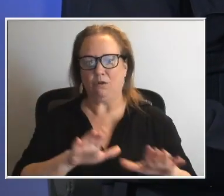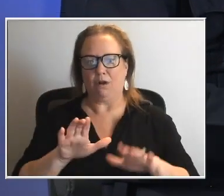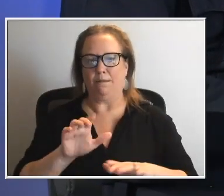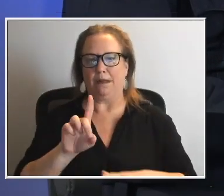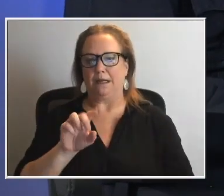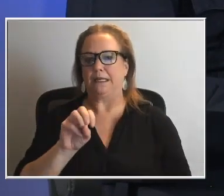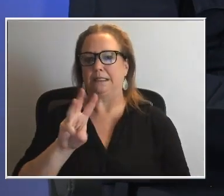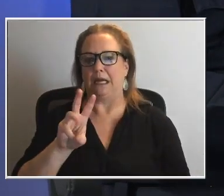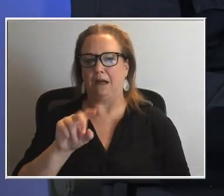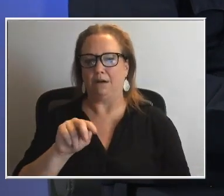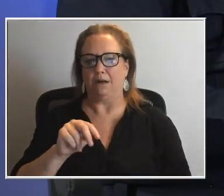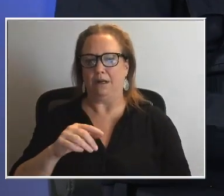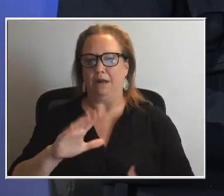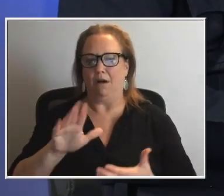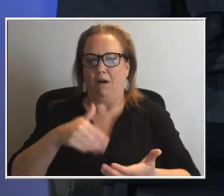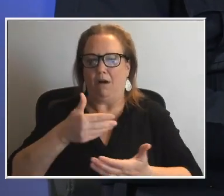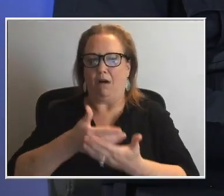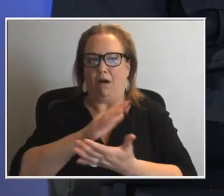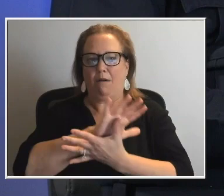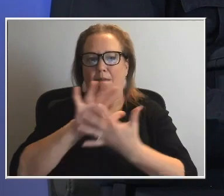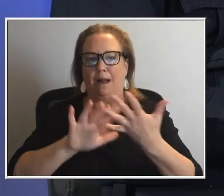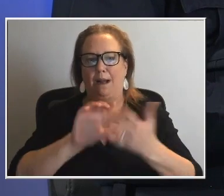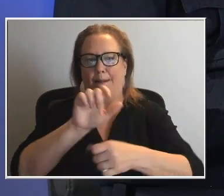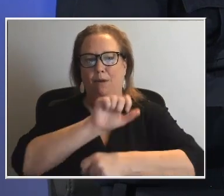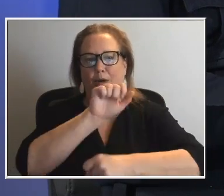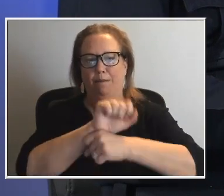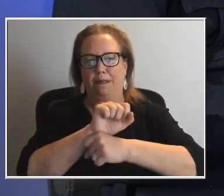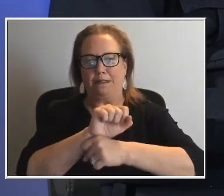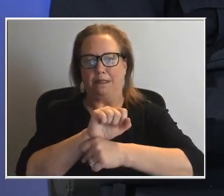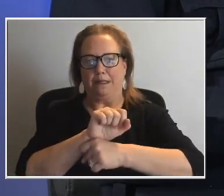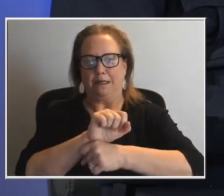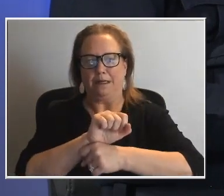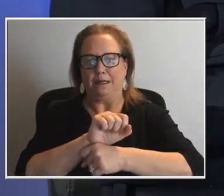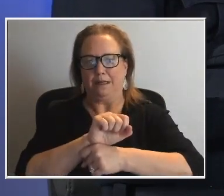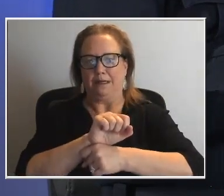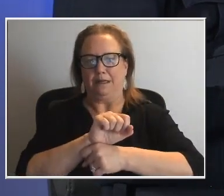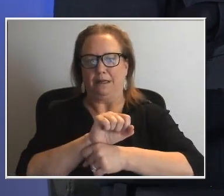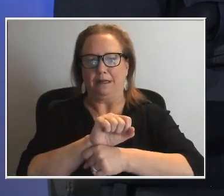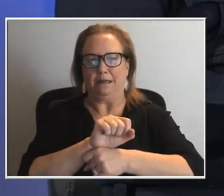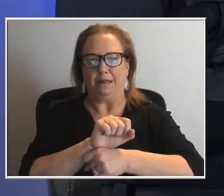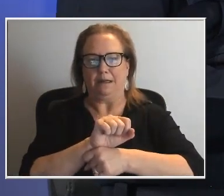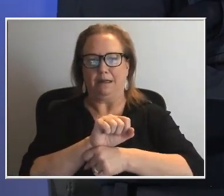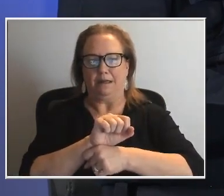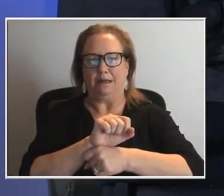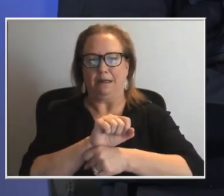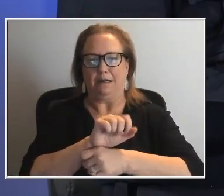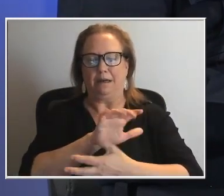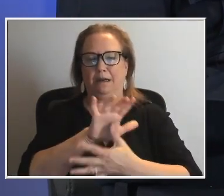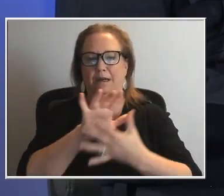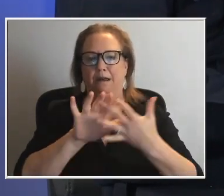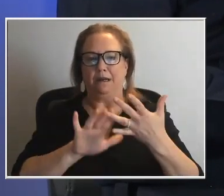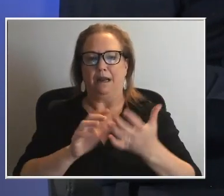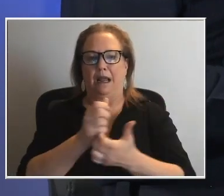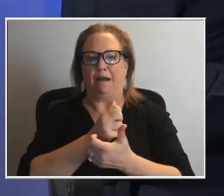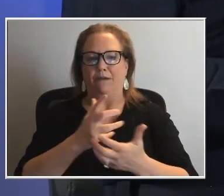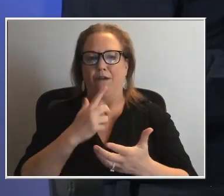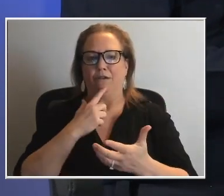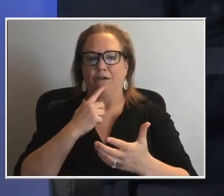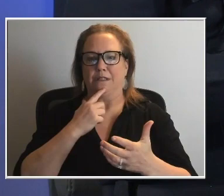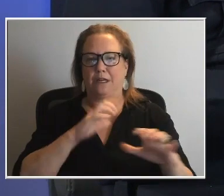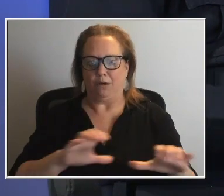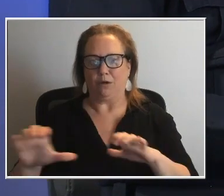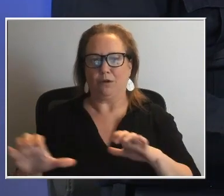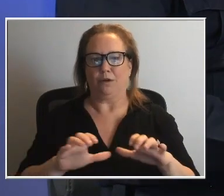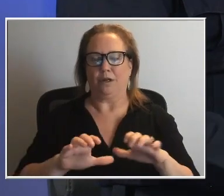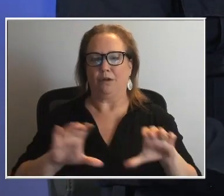I was getting all my appointments on my, it was just everything you said you were doing, you did